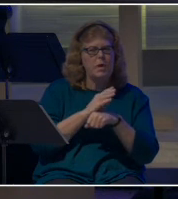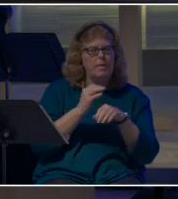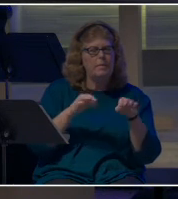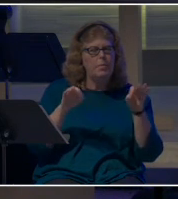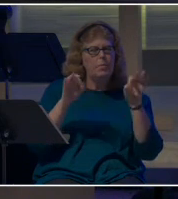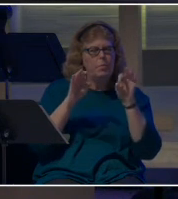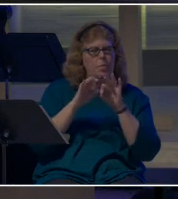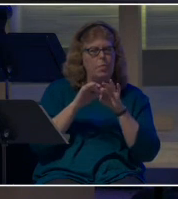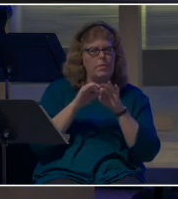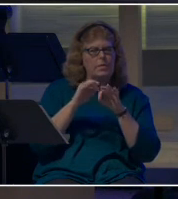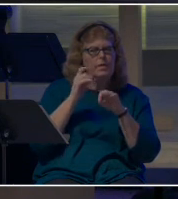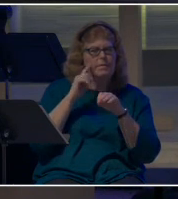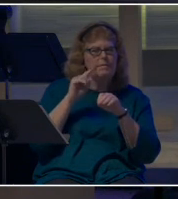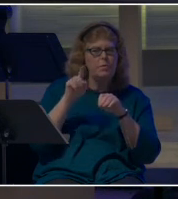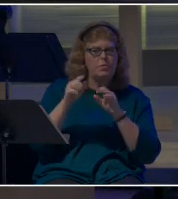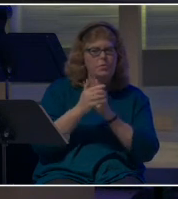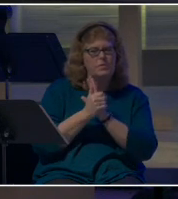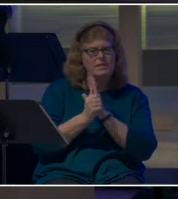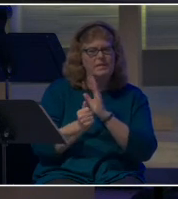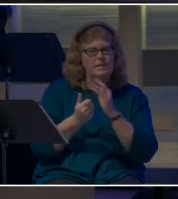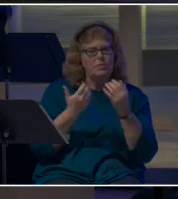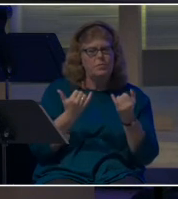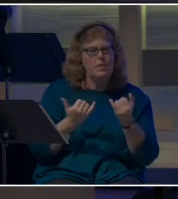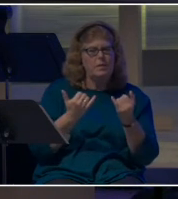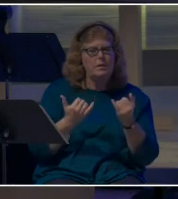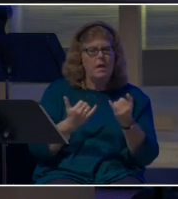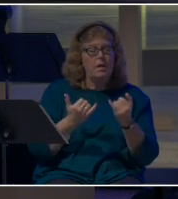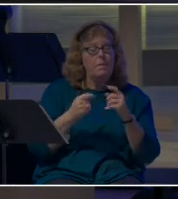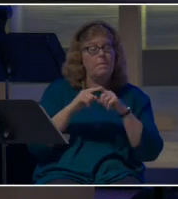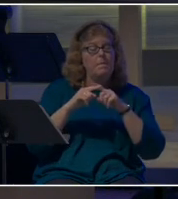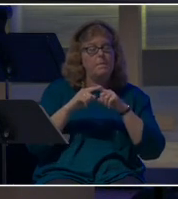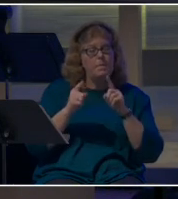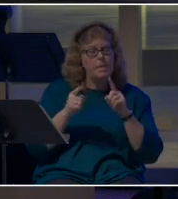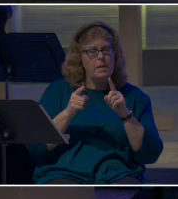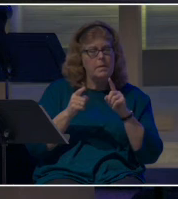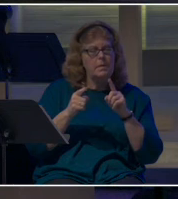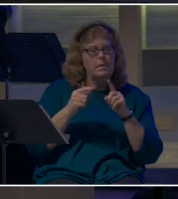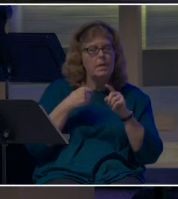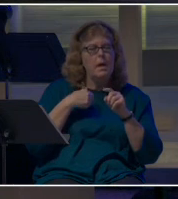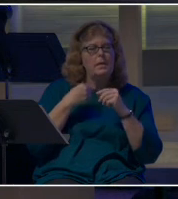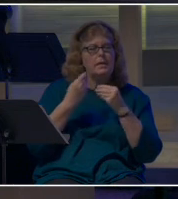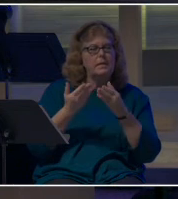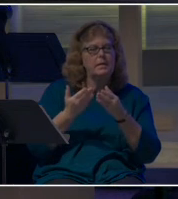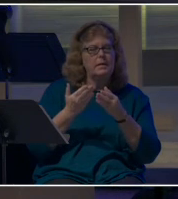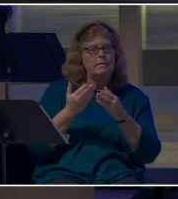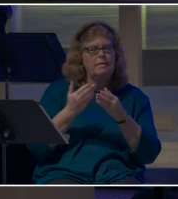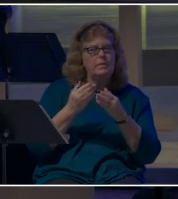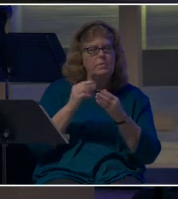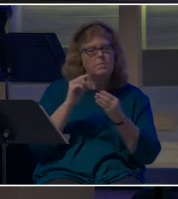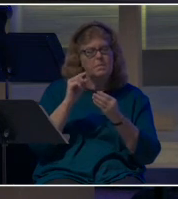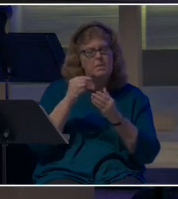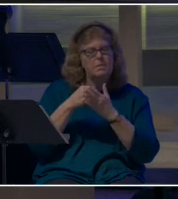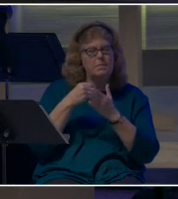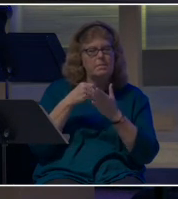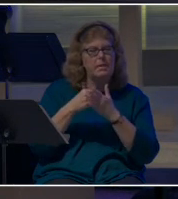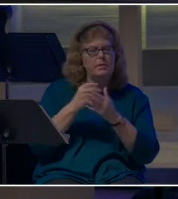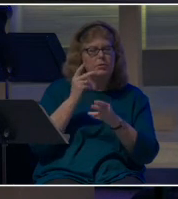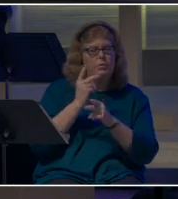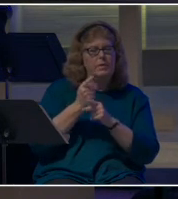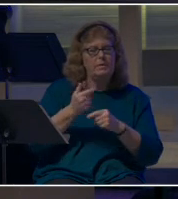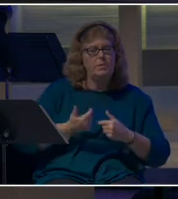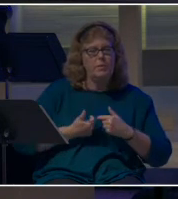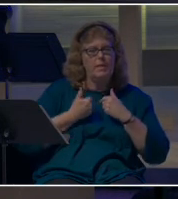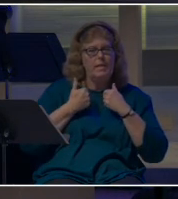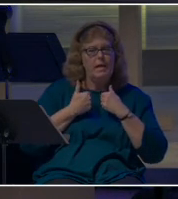worthy of your skill set right now. However, I can give you a stipend that will keep you